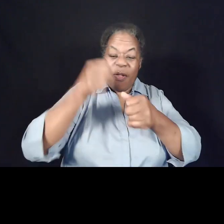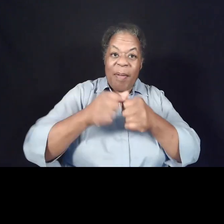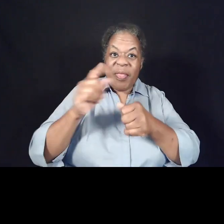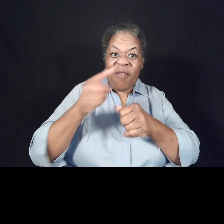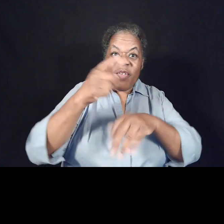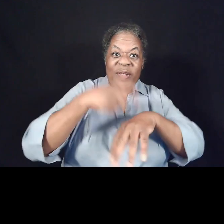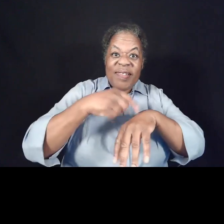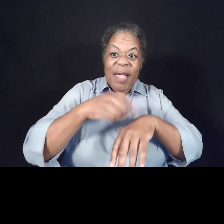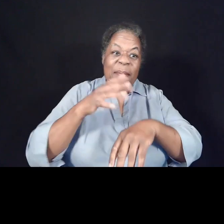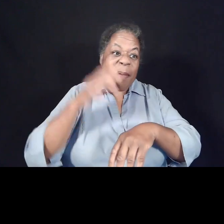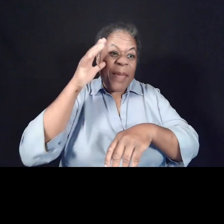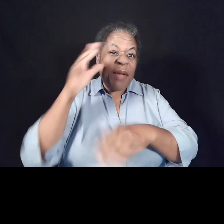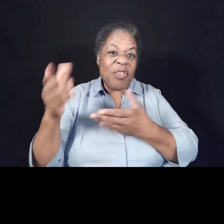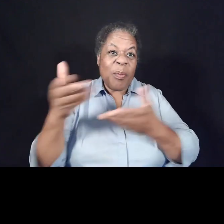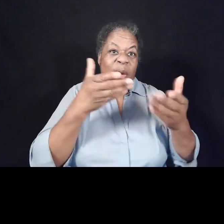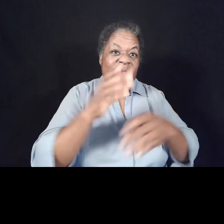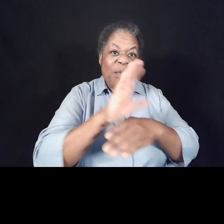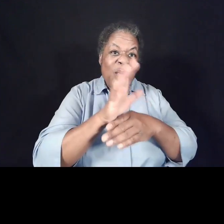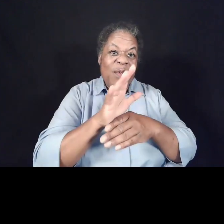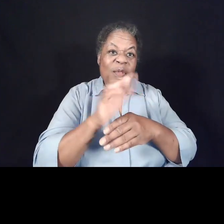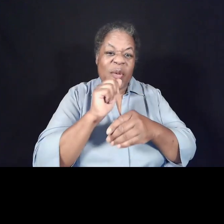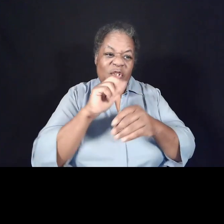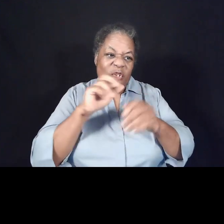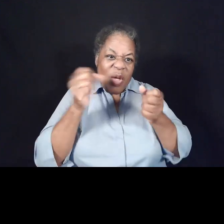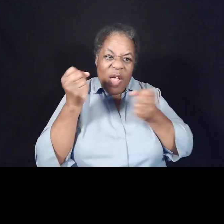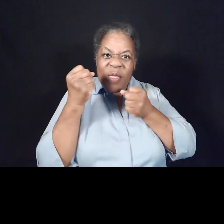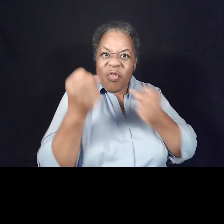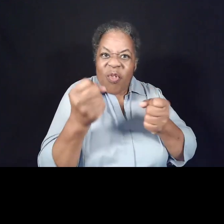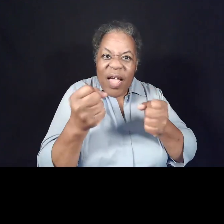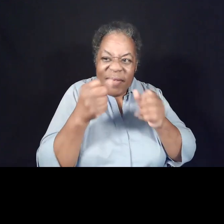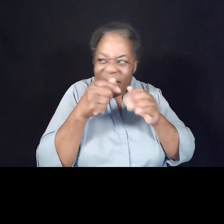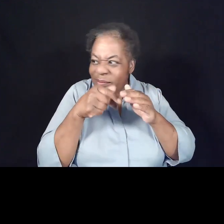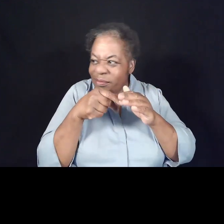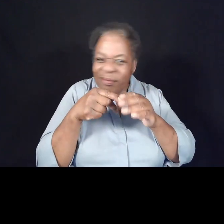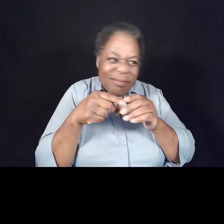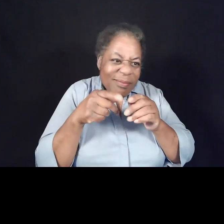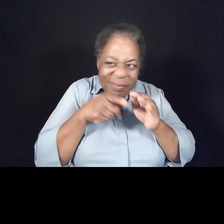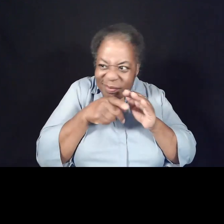us to a movie, we went to the drive-in so no one could see us.